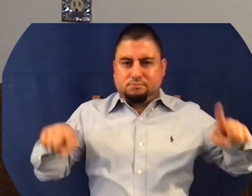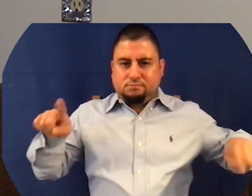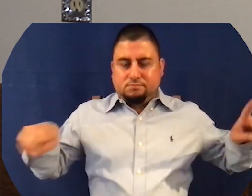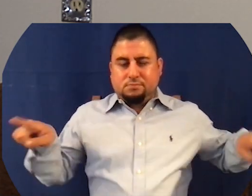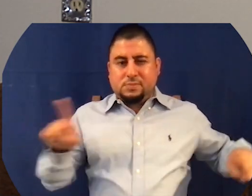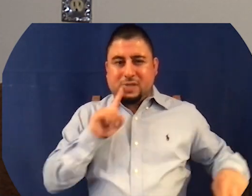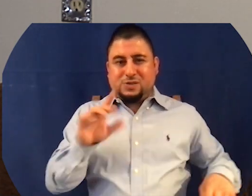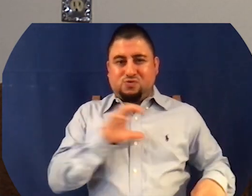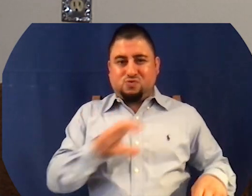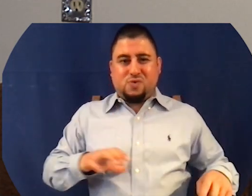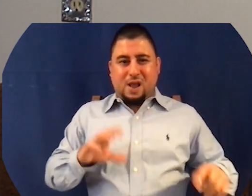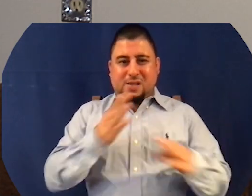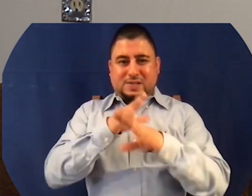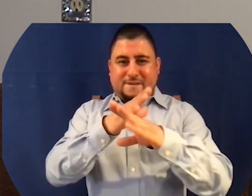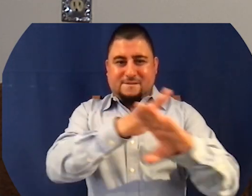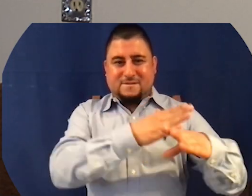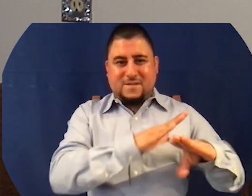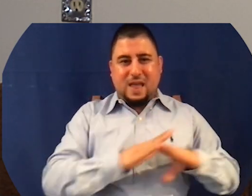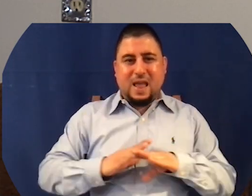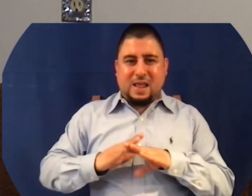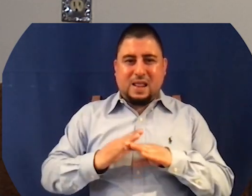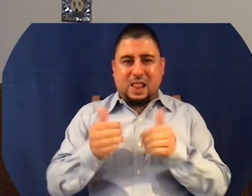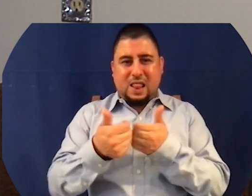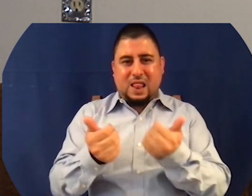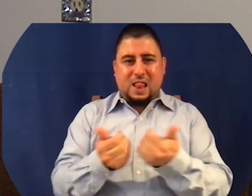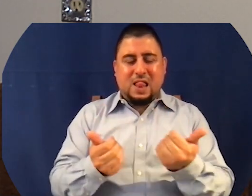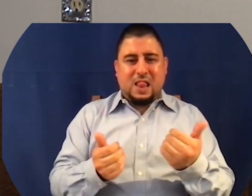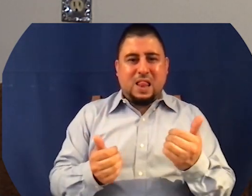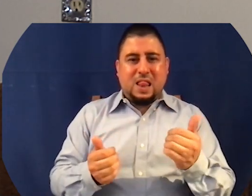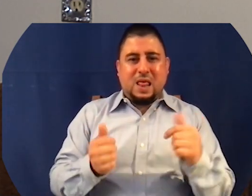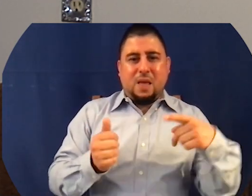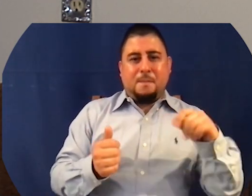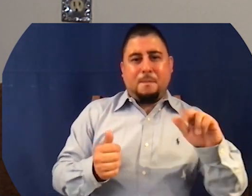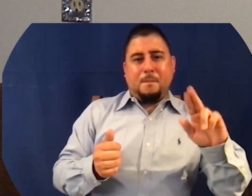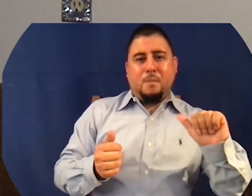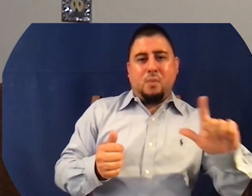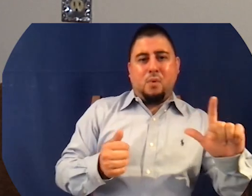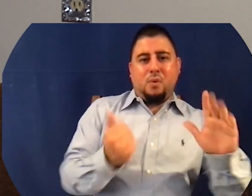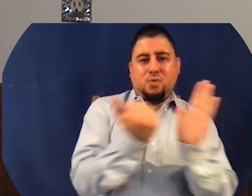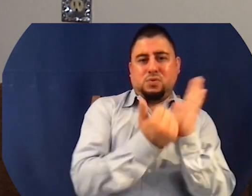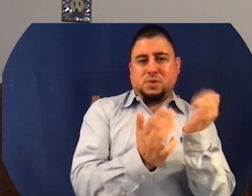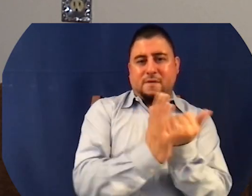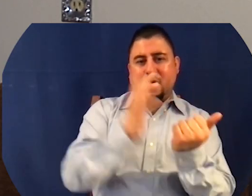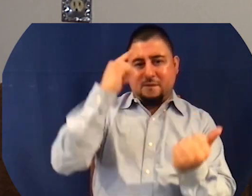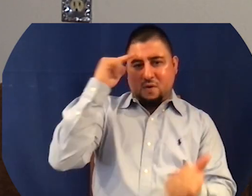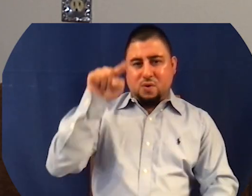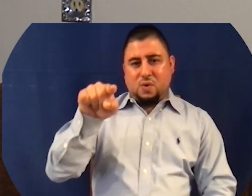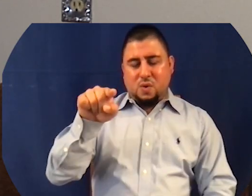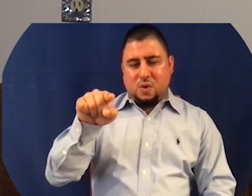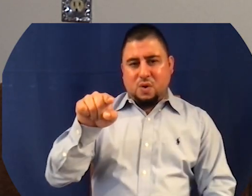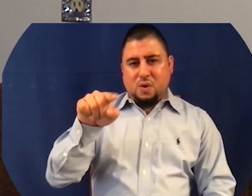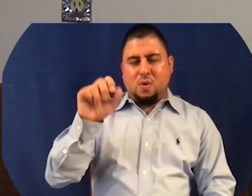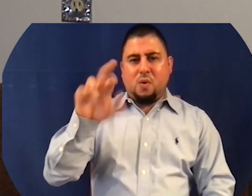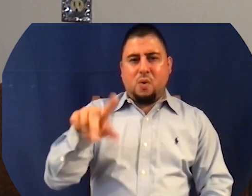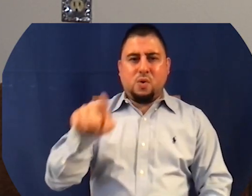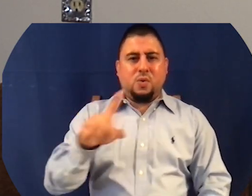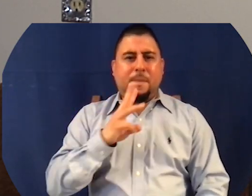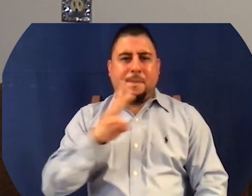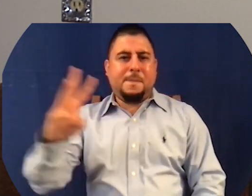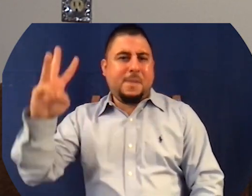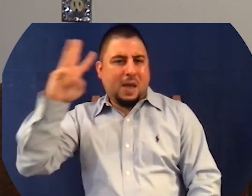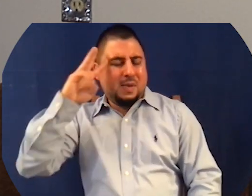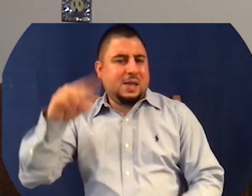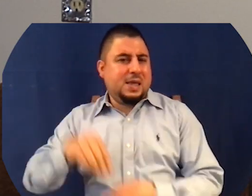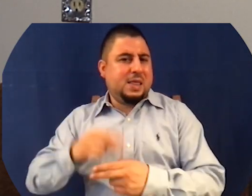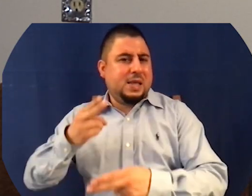Is Christ divided? Was Paul crucified for you? Or were you